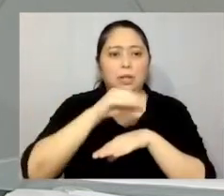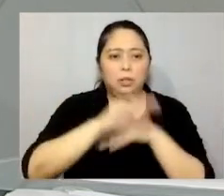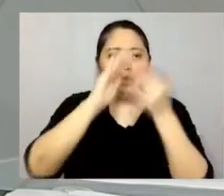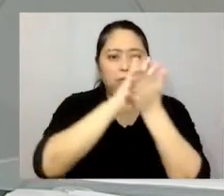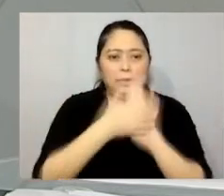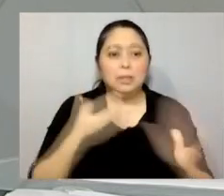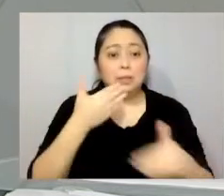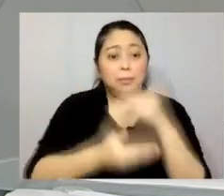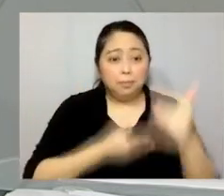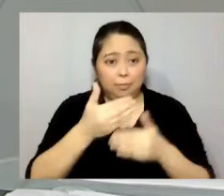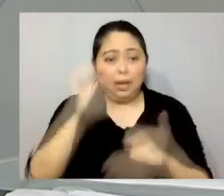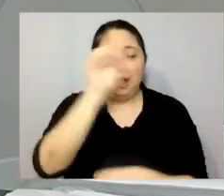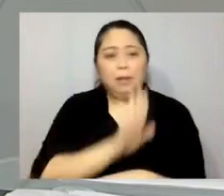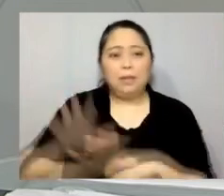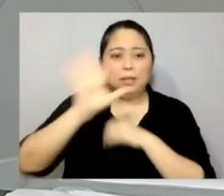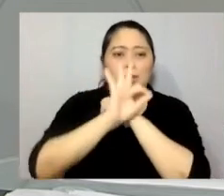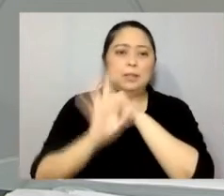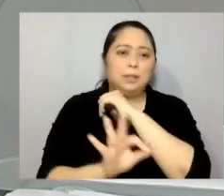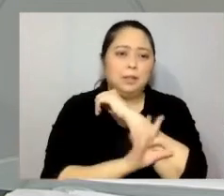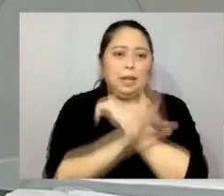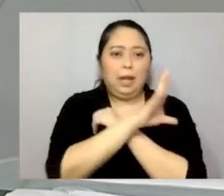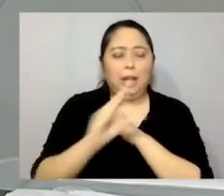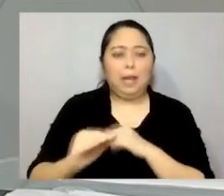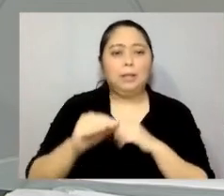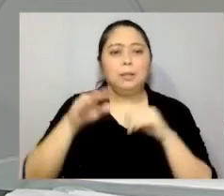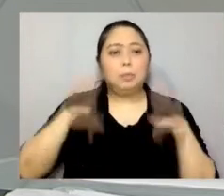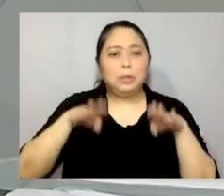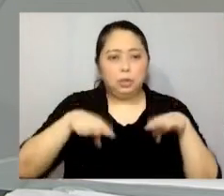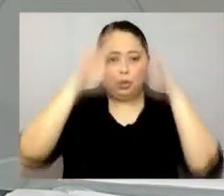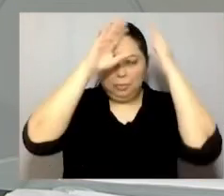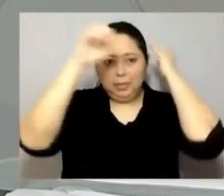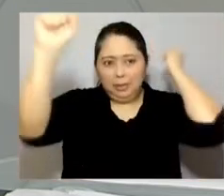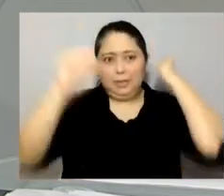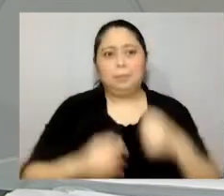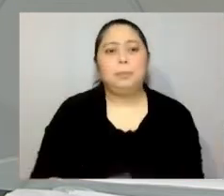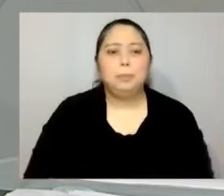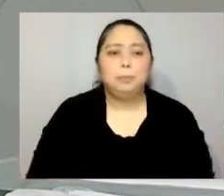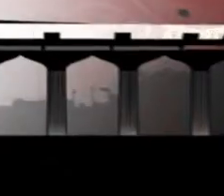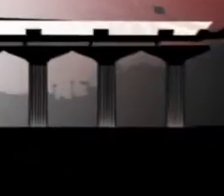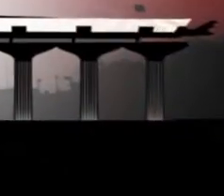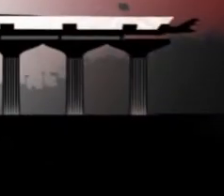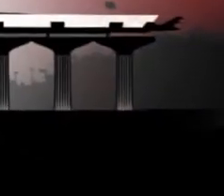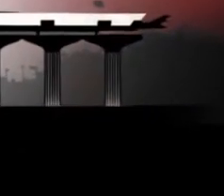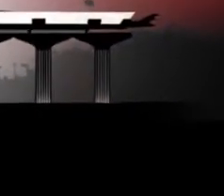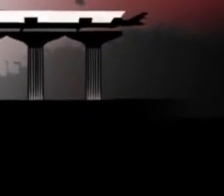Peace Process, the Asia Foundation, and the British Embassy in Manila.